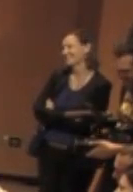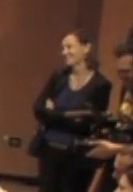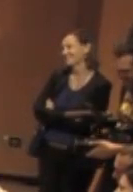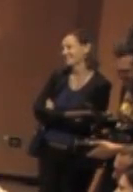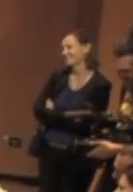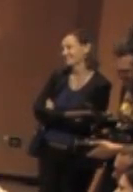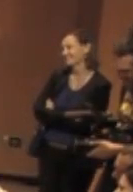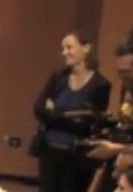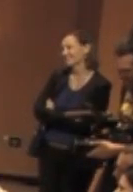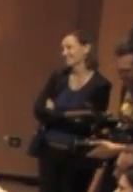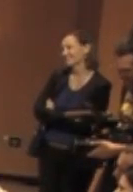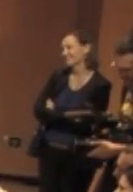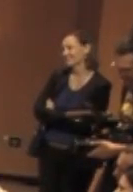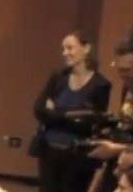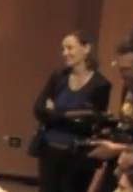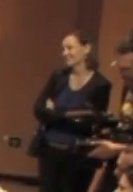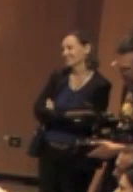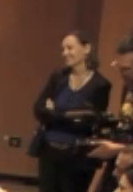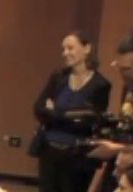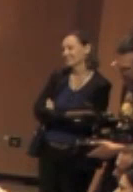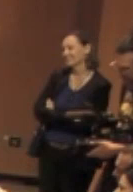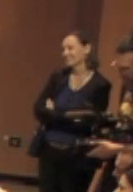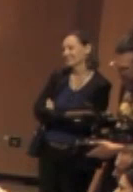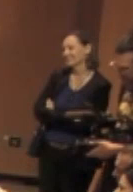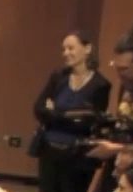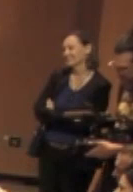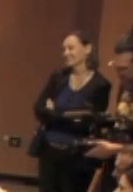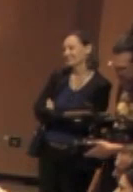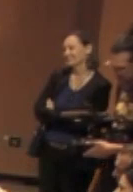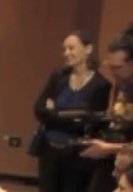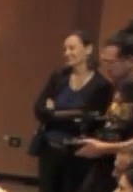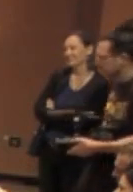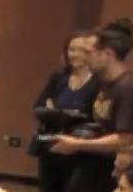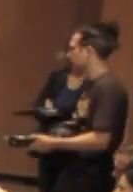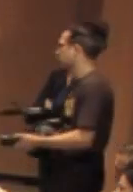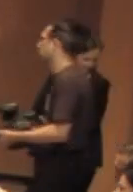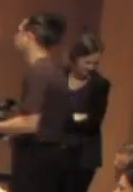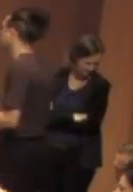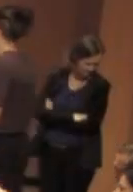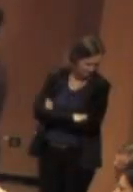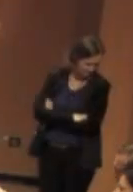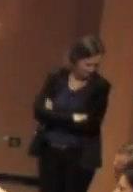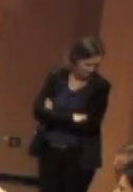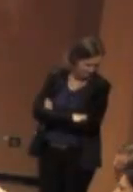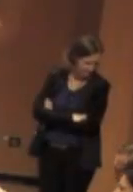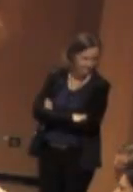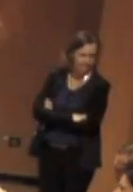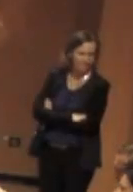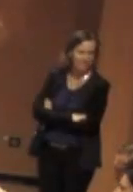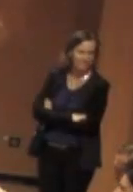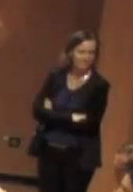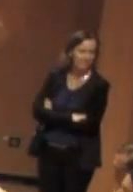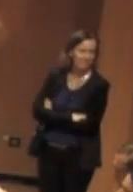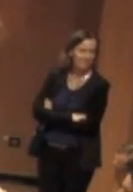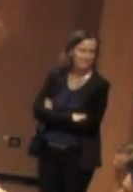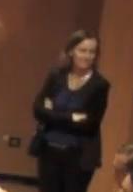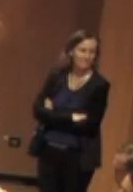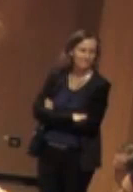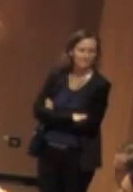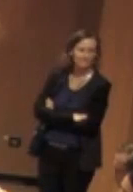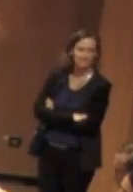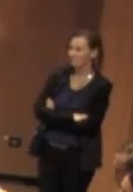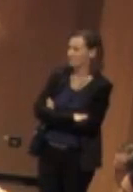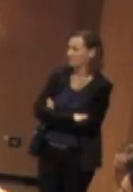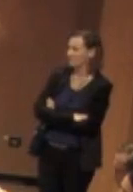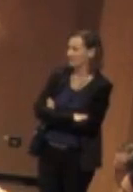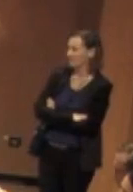on forever yeah no but thank you so much for sharing and for and for joining us today you know to be